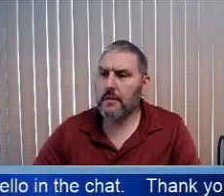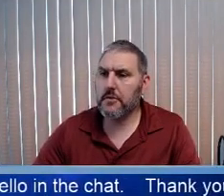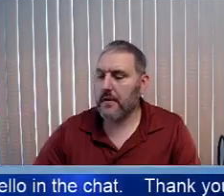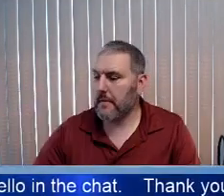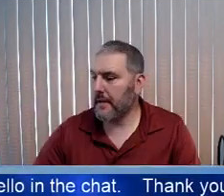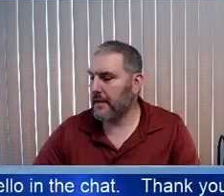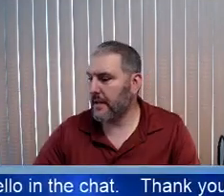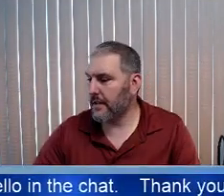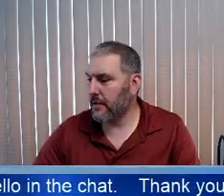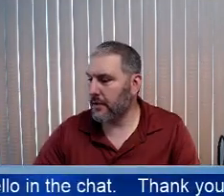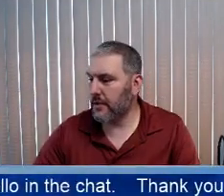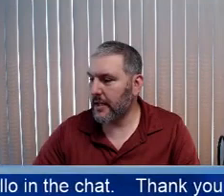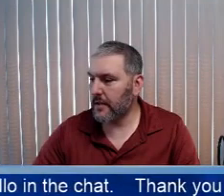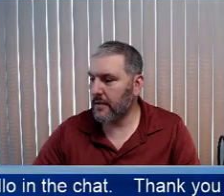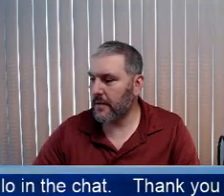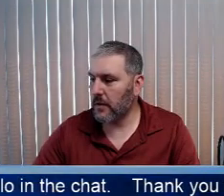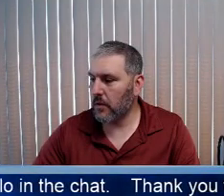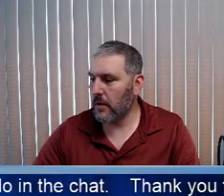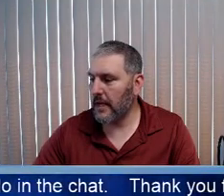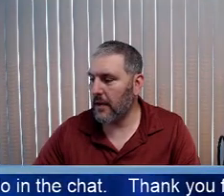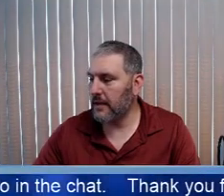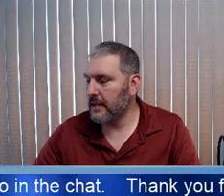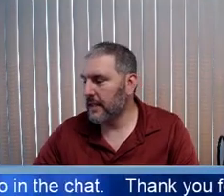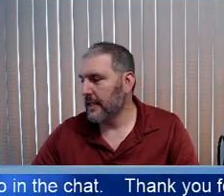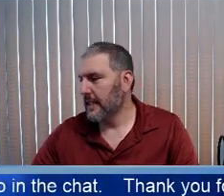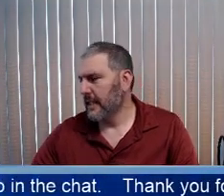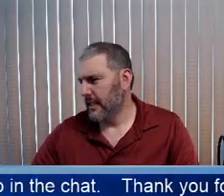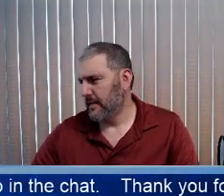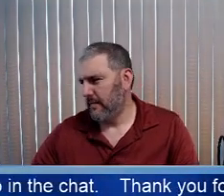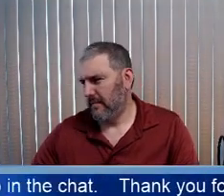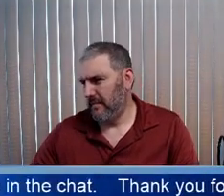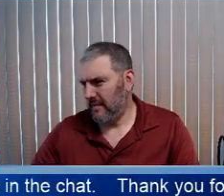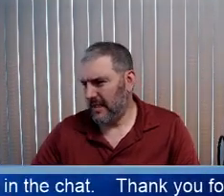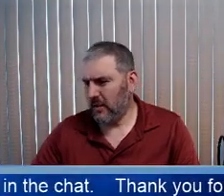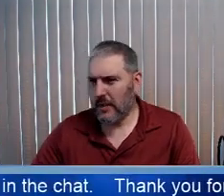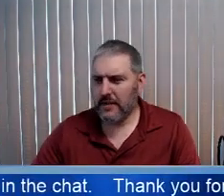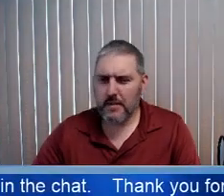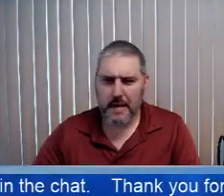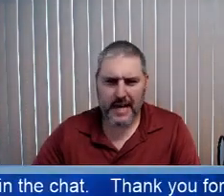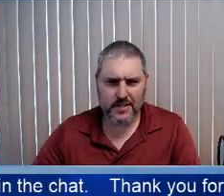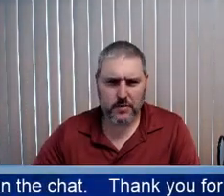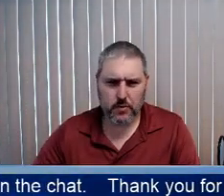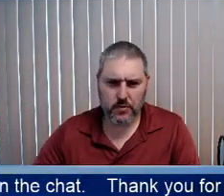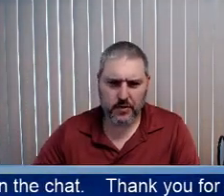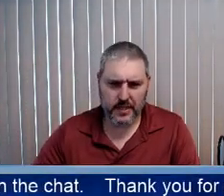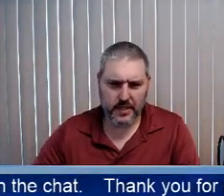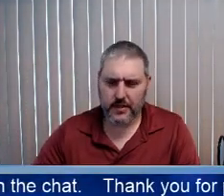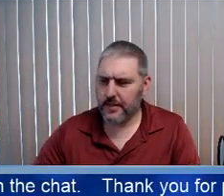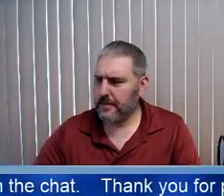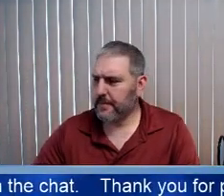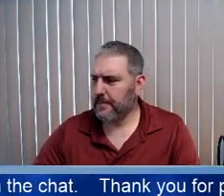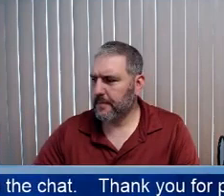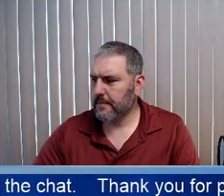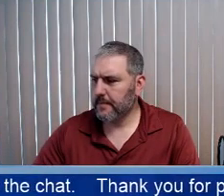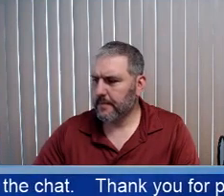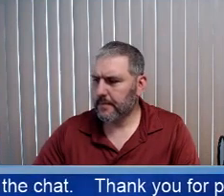on in the future. Amen. Do what you can do for the Lord now. Don't live in the past. It won't do you any